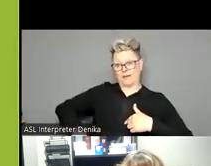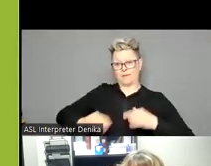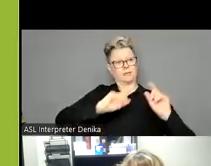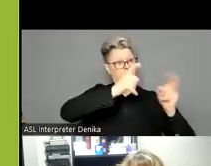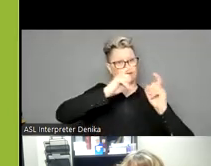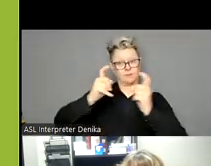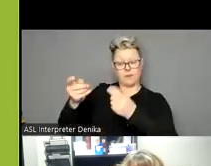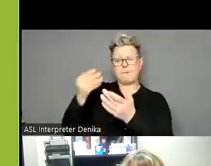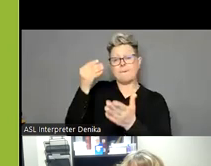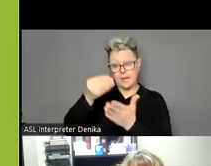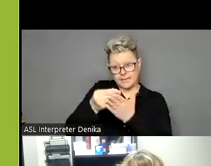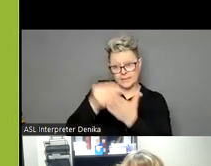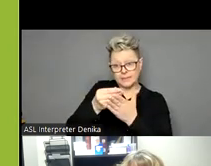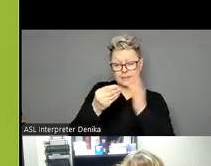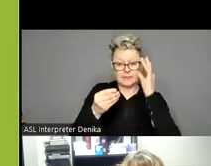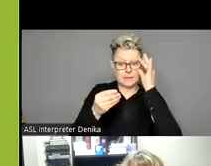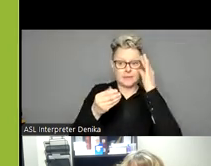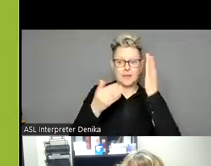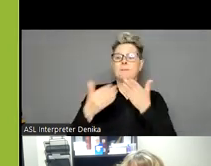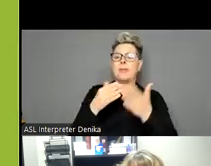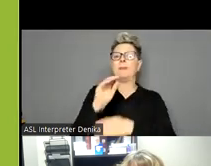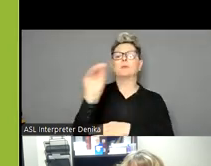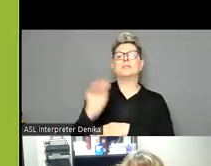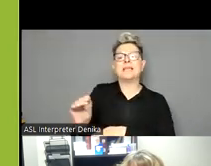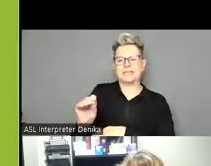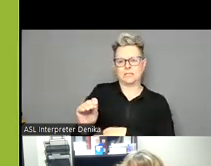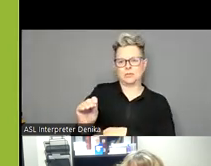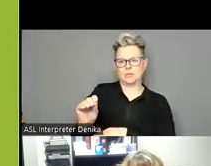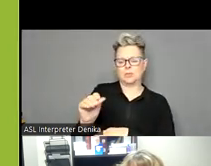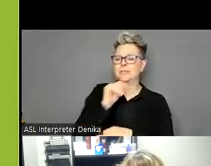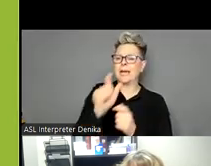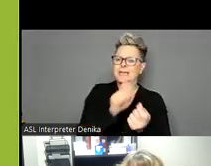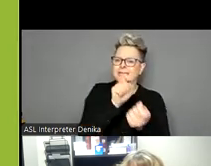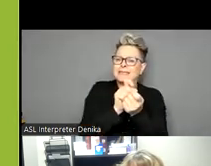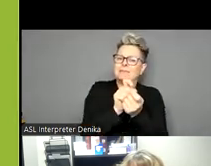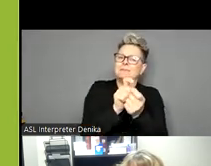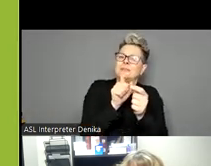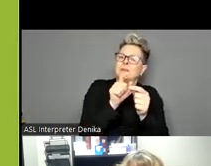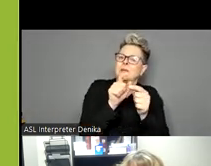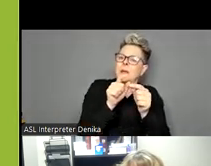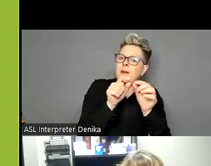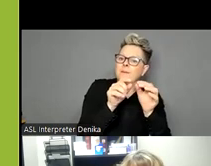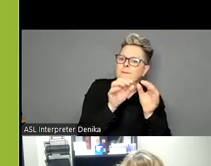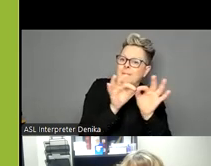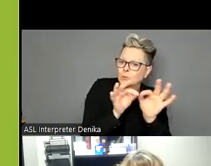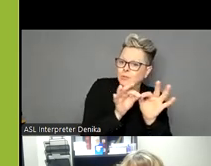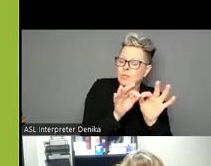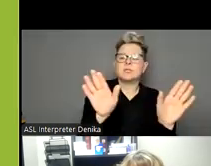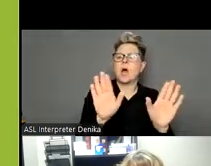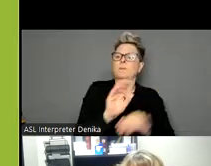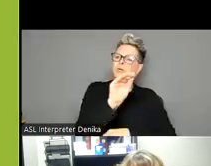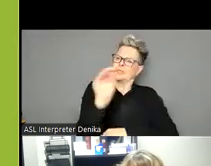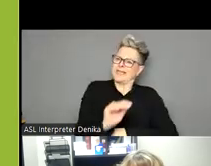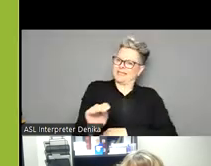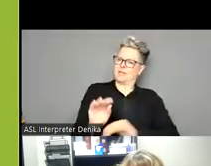consider giving it on a percentage basis rather than as a specific dollar value. So that's simply